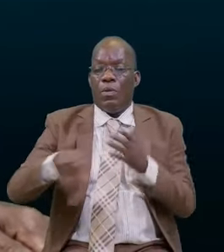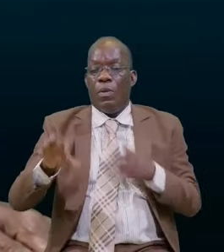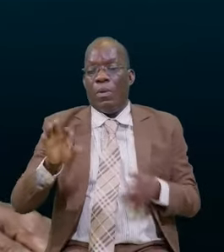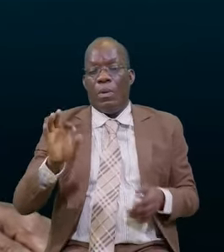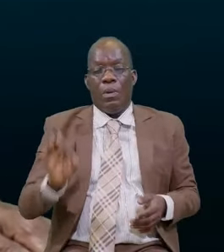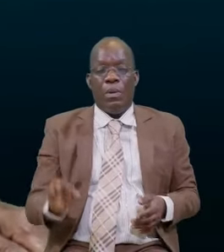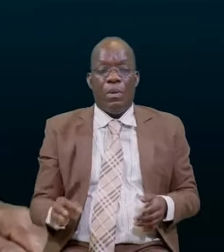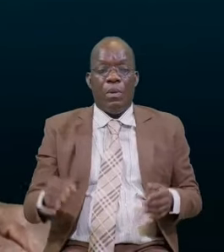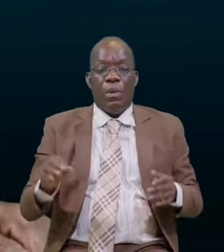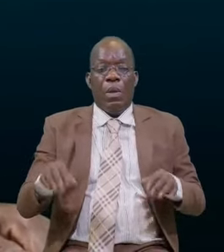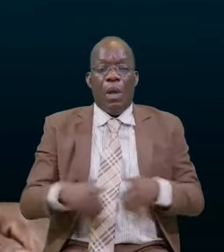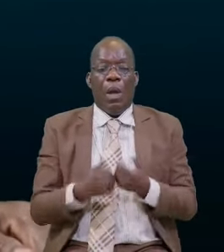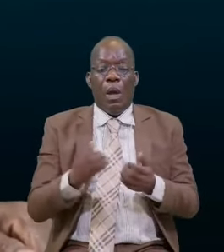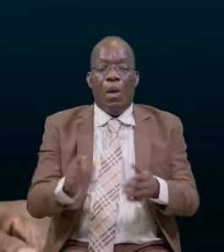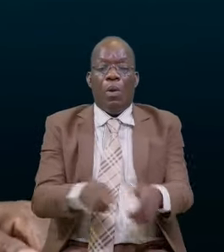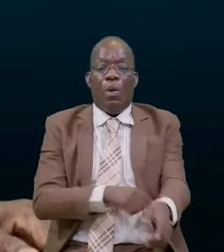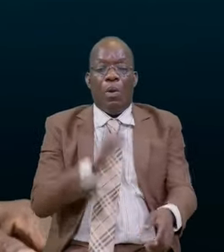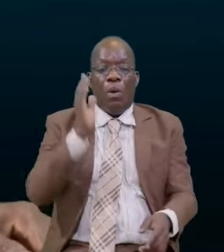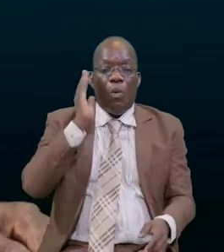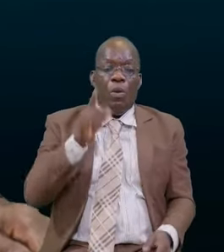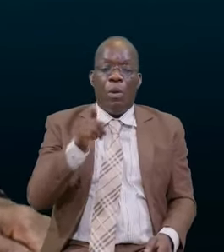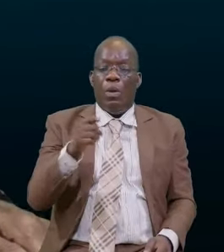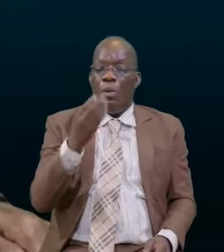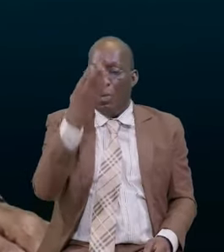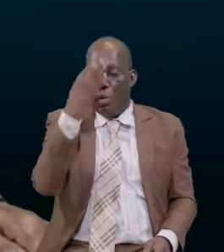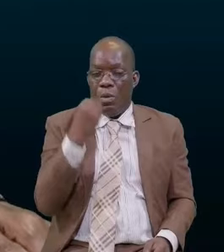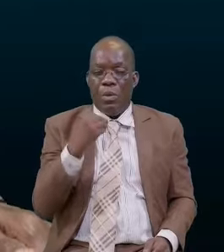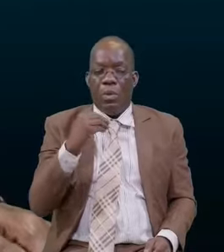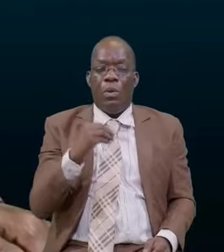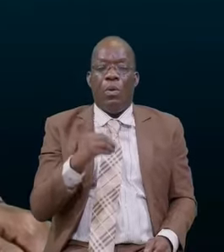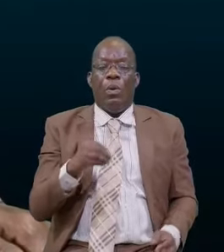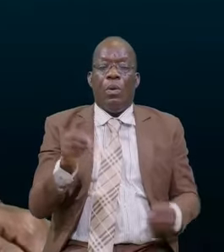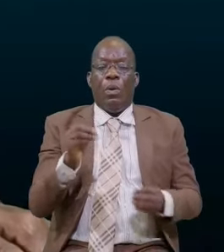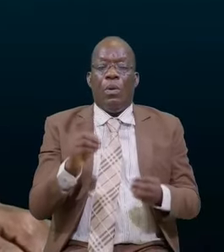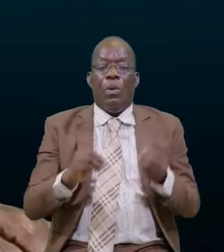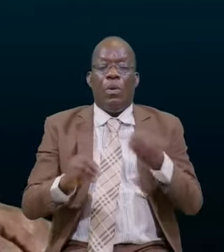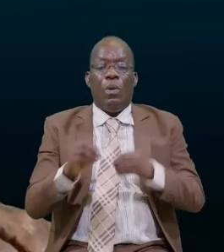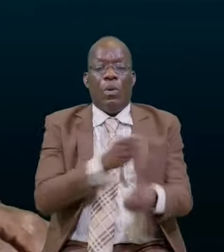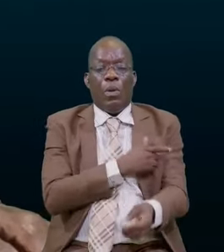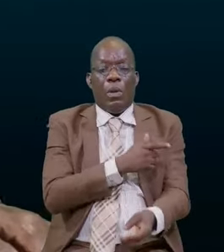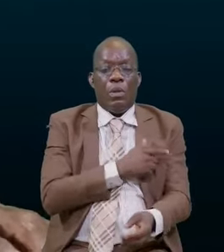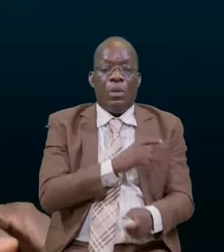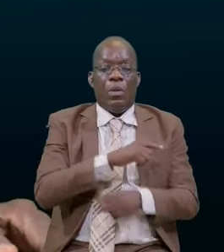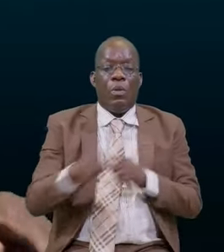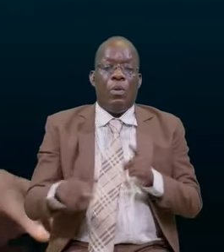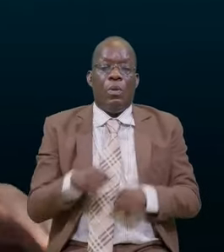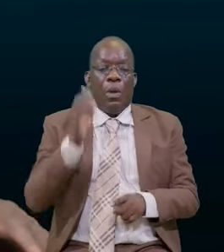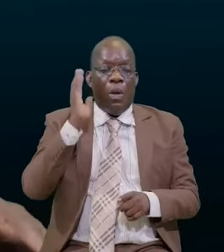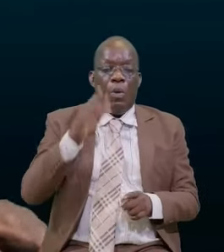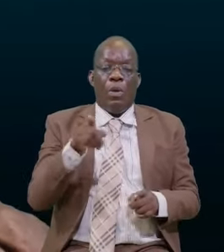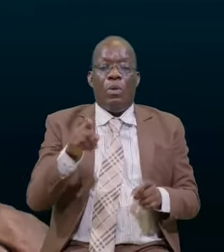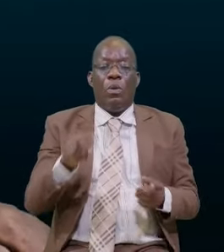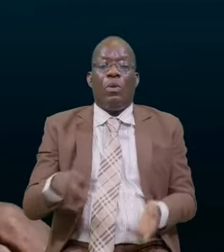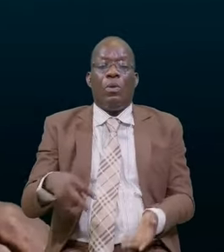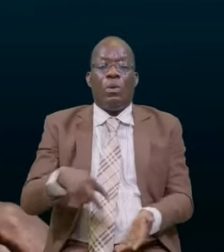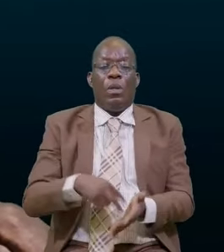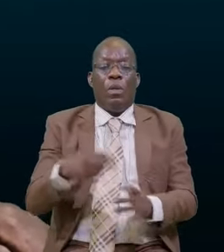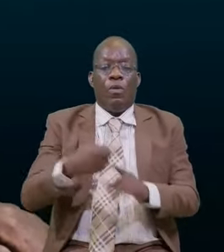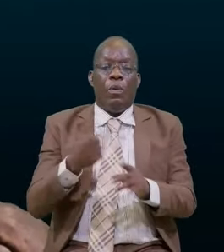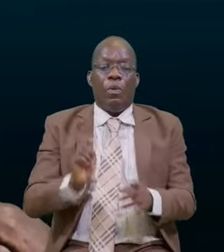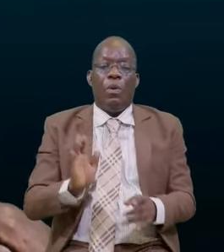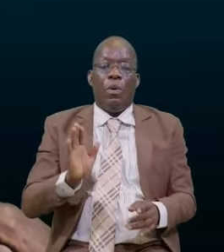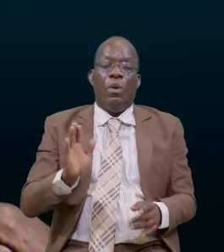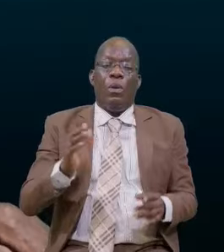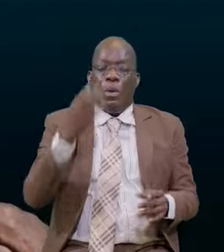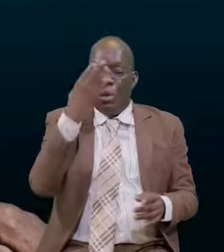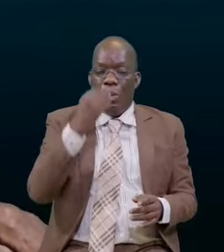sleep oh sluger when will thou arise out of thy sleep yet a little sleep a little Slumber a little